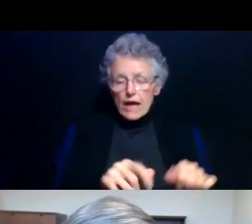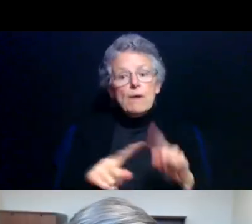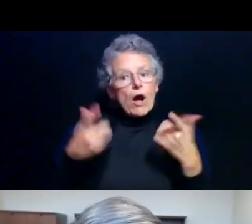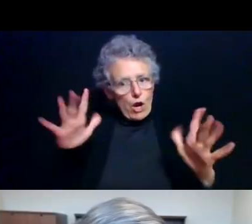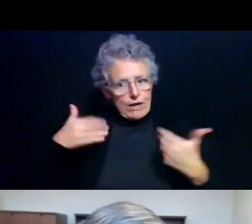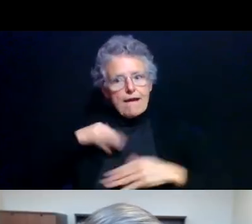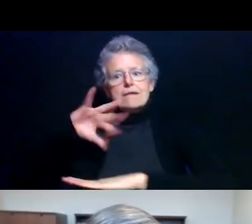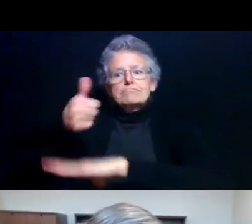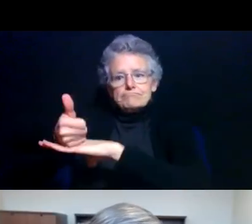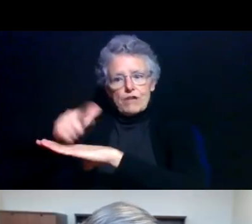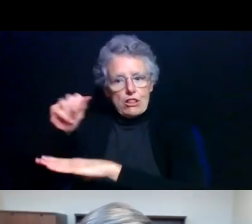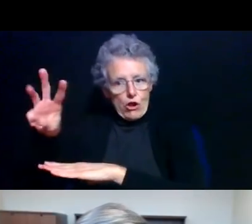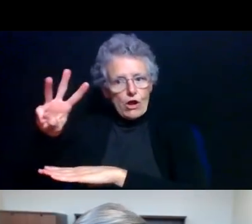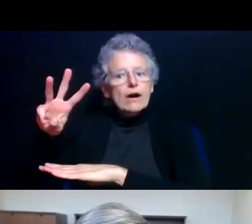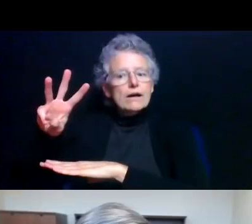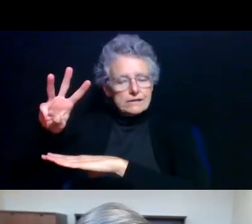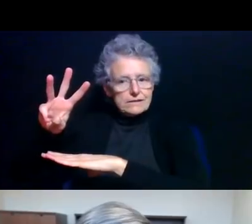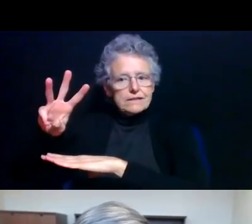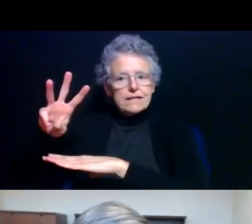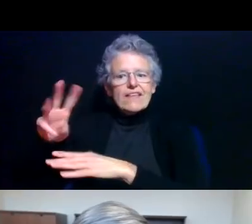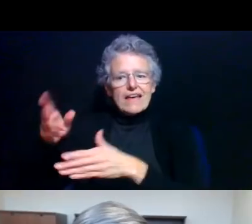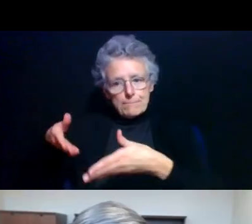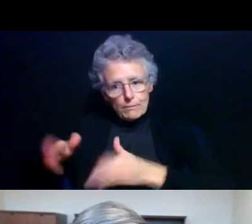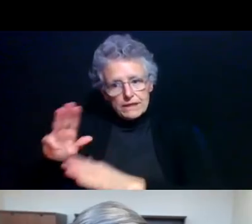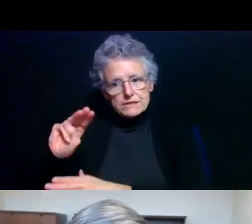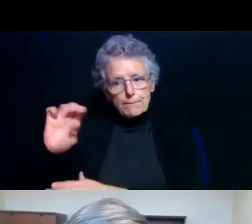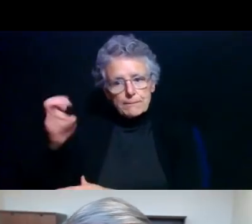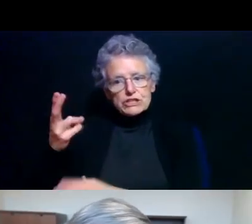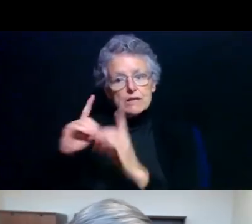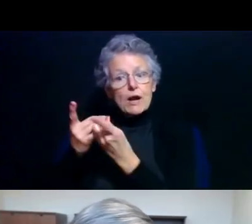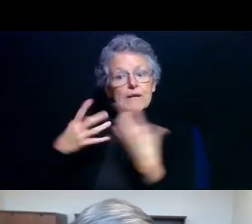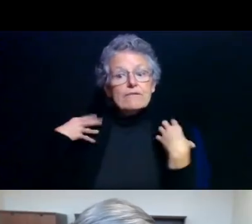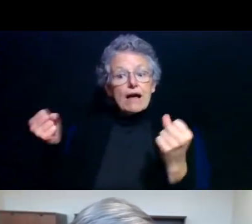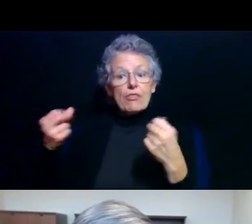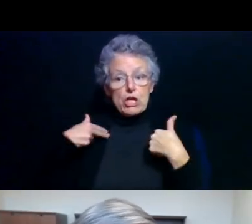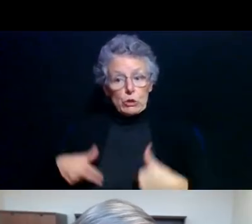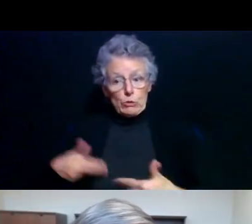that allows the Michigan Department of Health and Human Services to